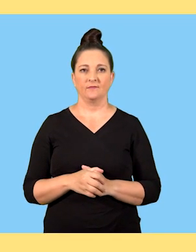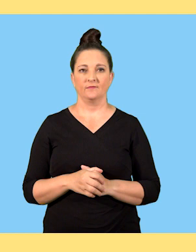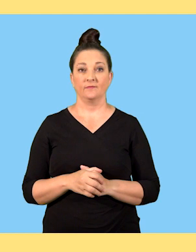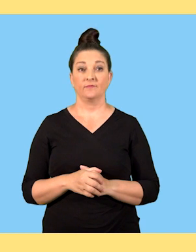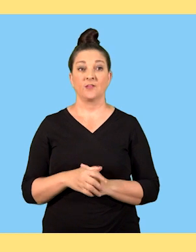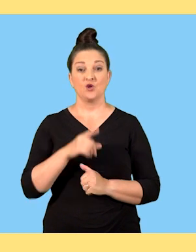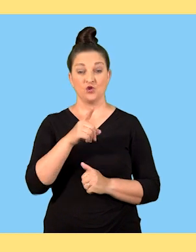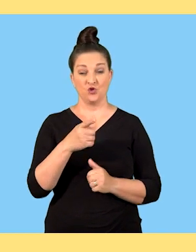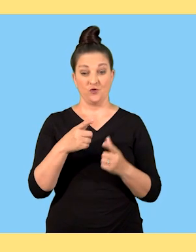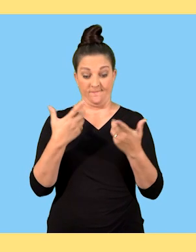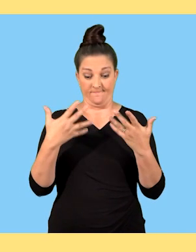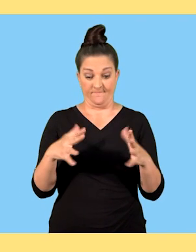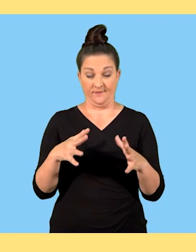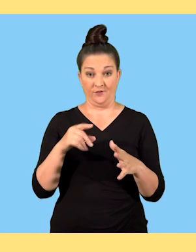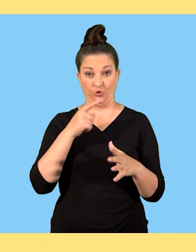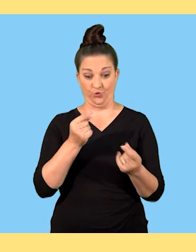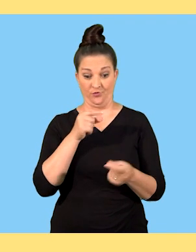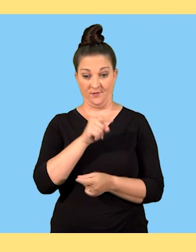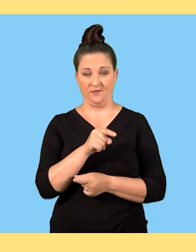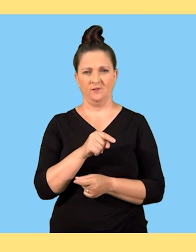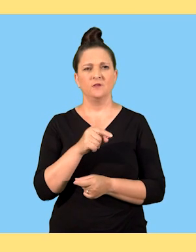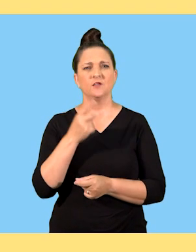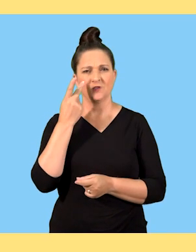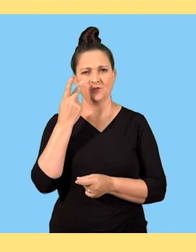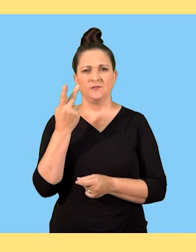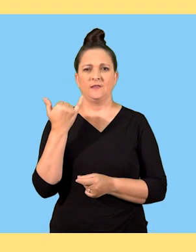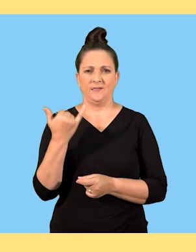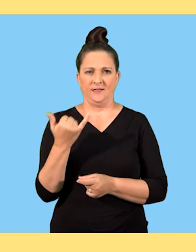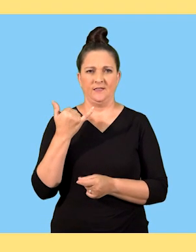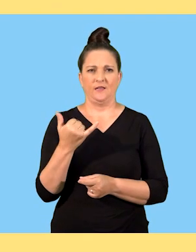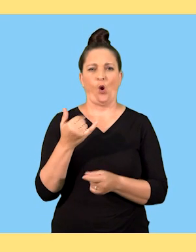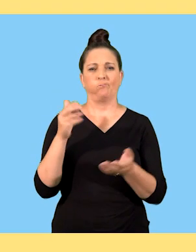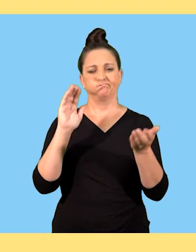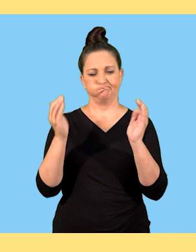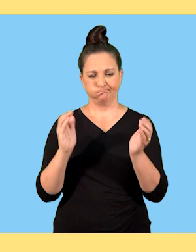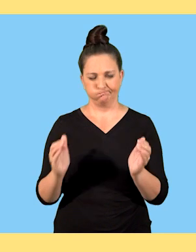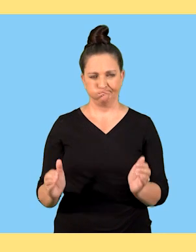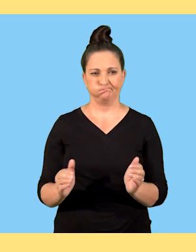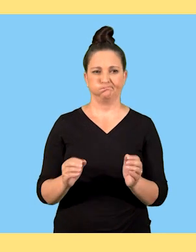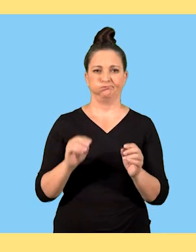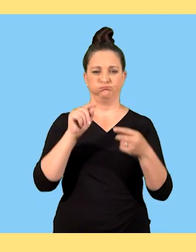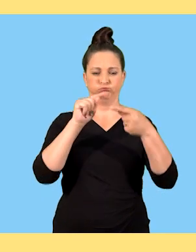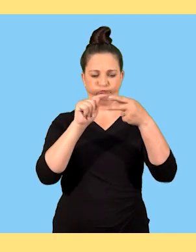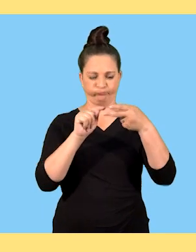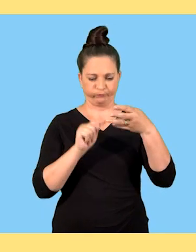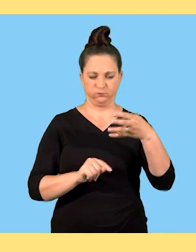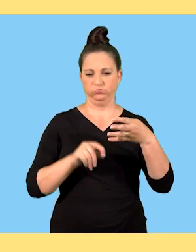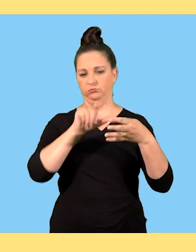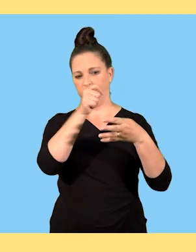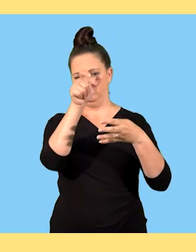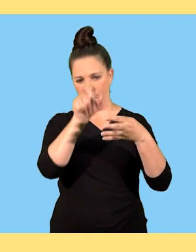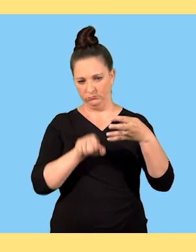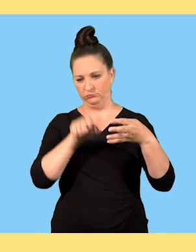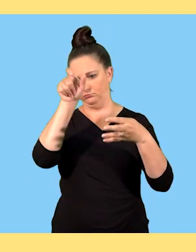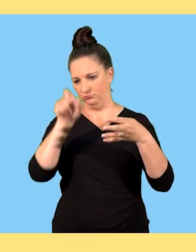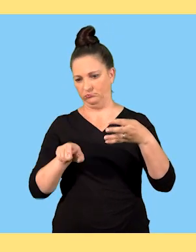balance. When you are done then, you will see your post-adjustment trial balance with the amounts